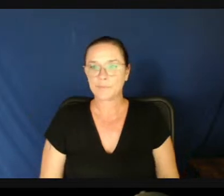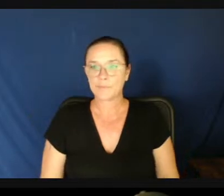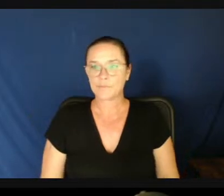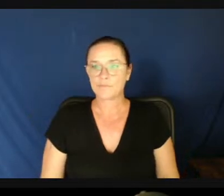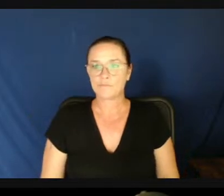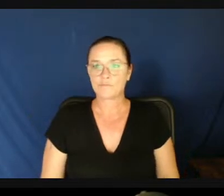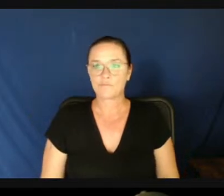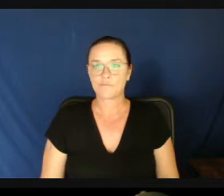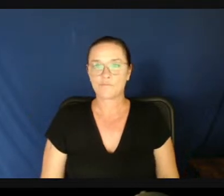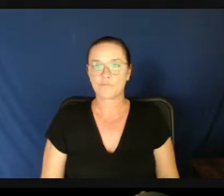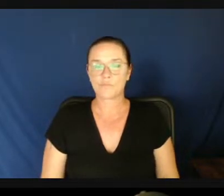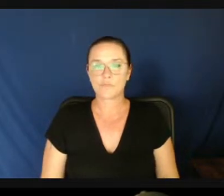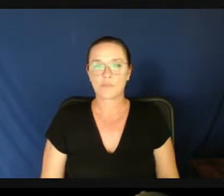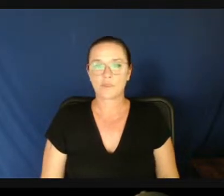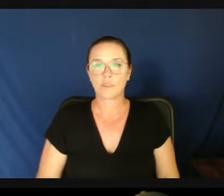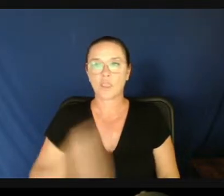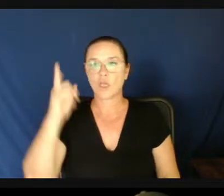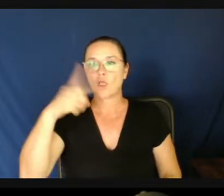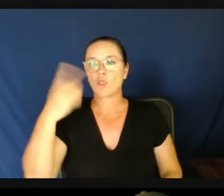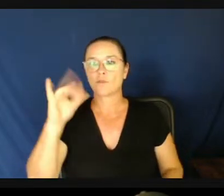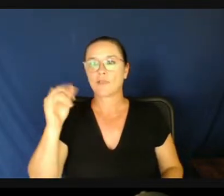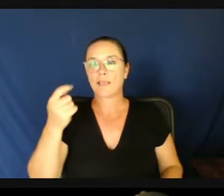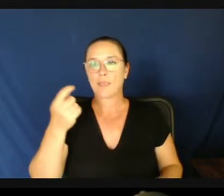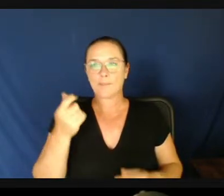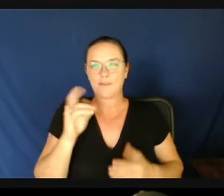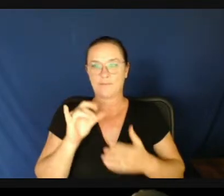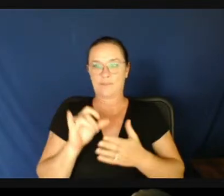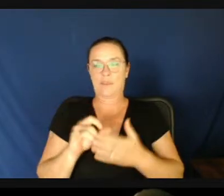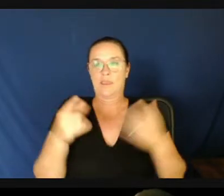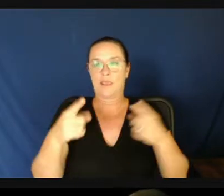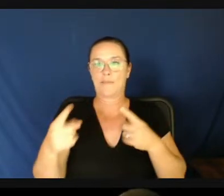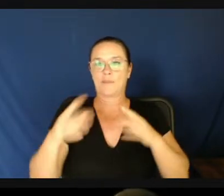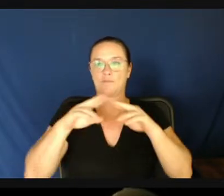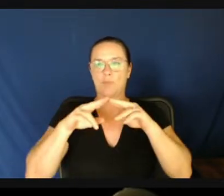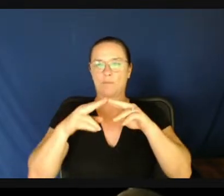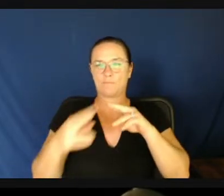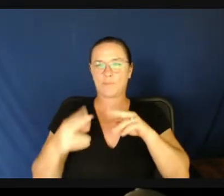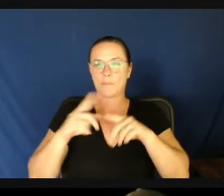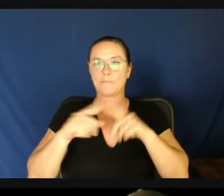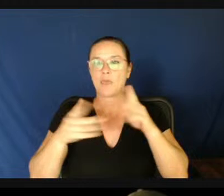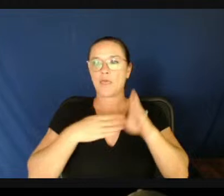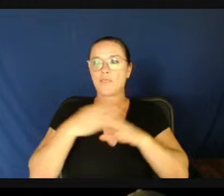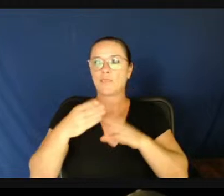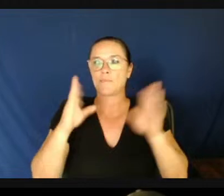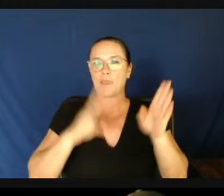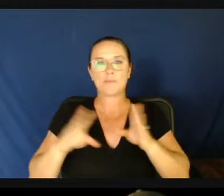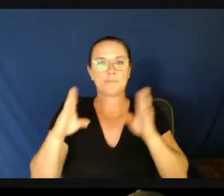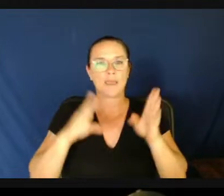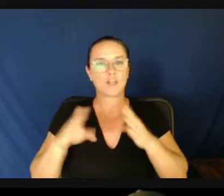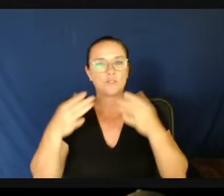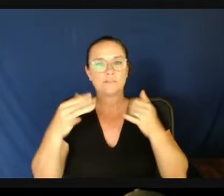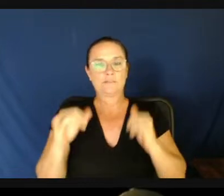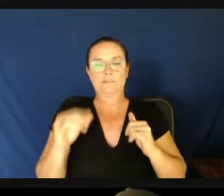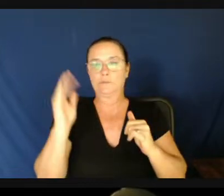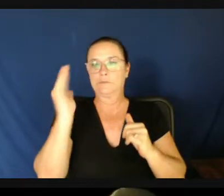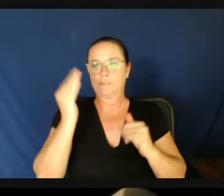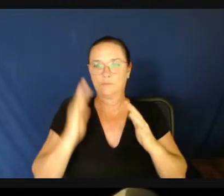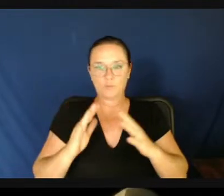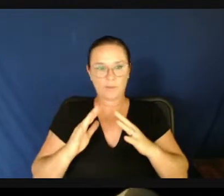So it looks like there was a little bit of that happening, but it did step down here. But the main pattern seems to still be that of a slow